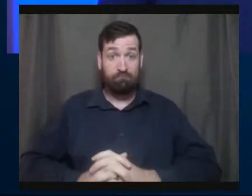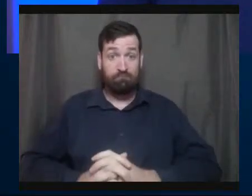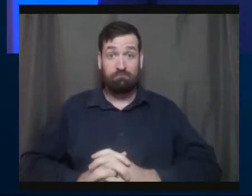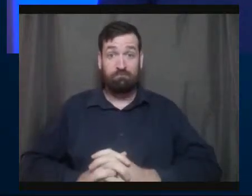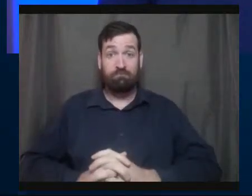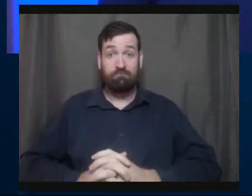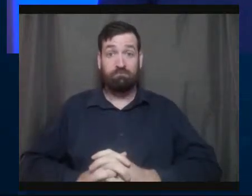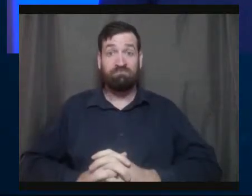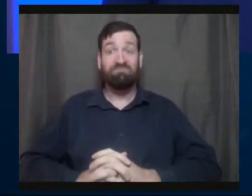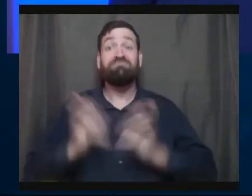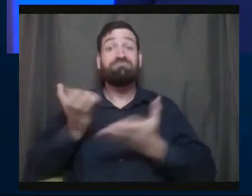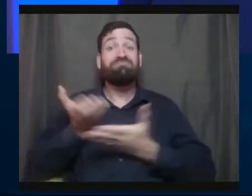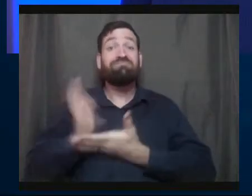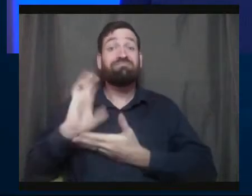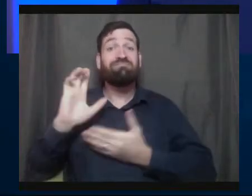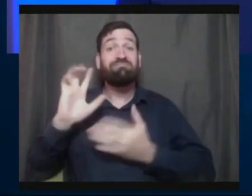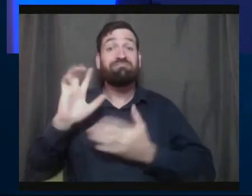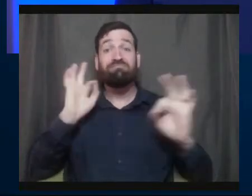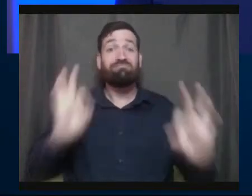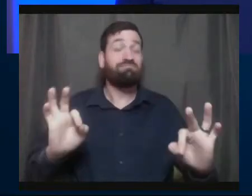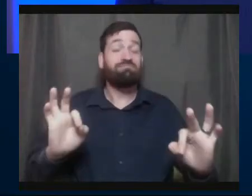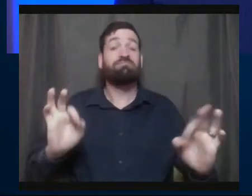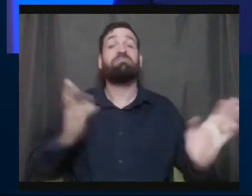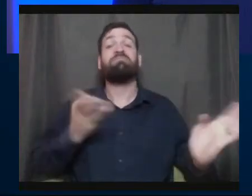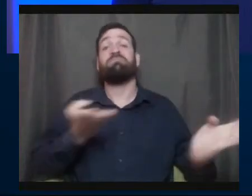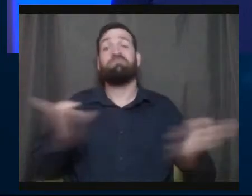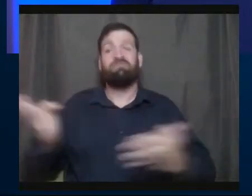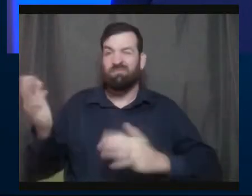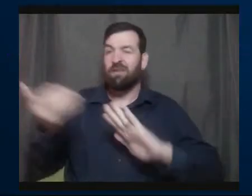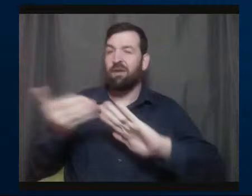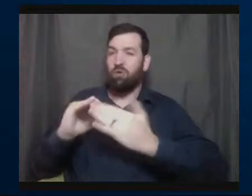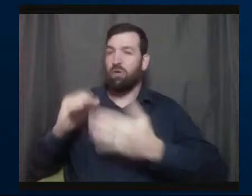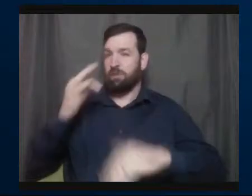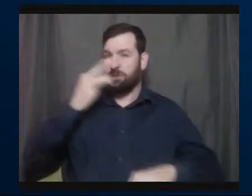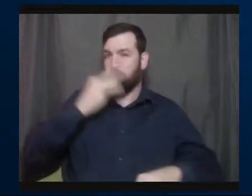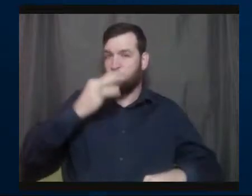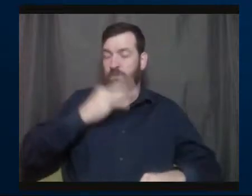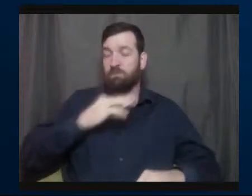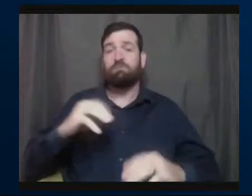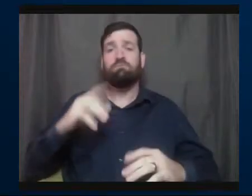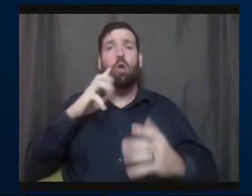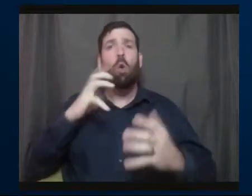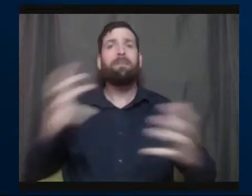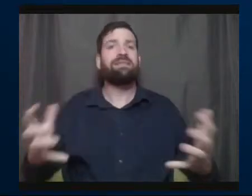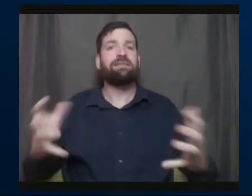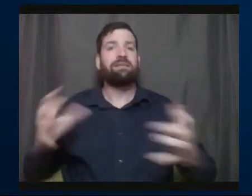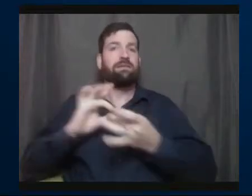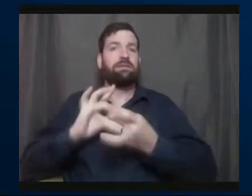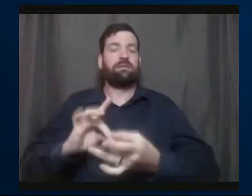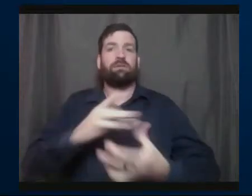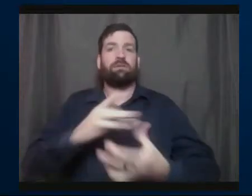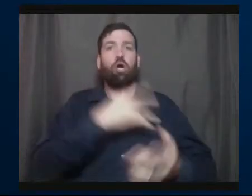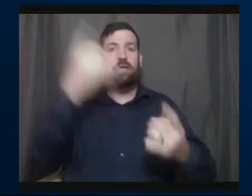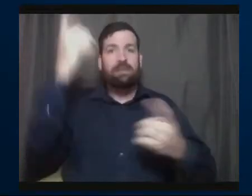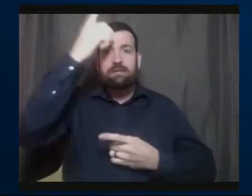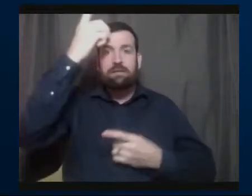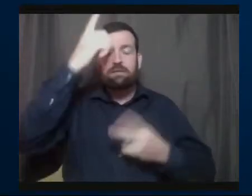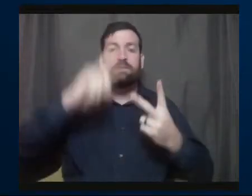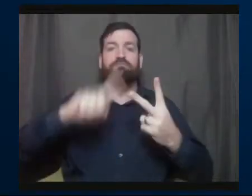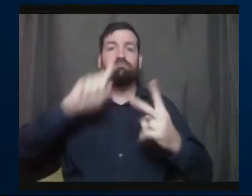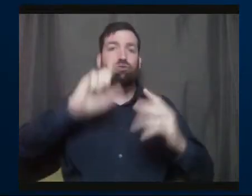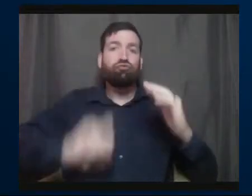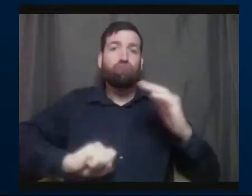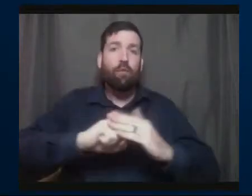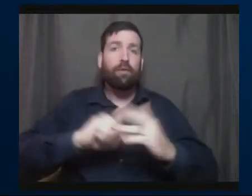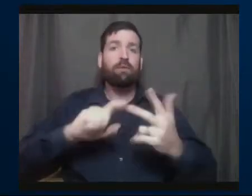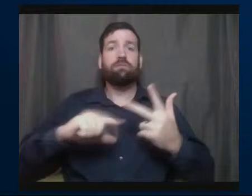All right, I think we're good there. We're going to get to our community here in just a few moments. Obesity-related conditions like heart disease, stroke, type 2 diabetes,